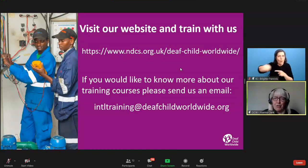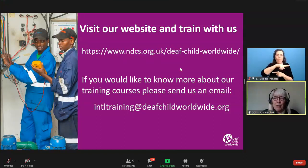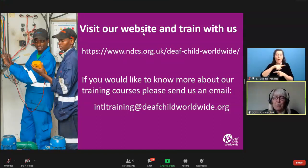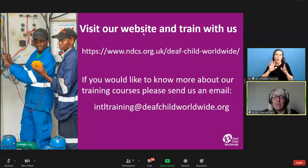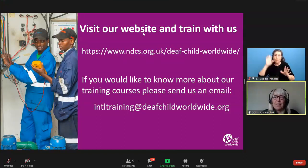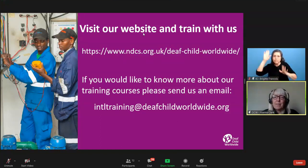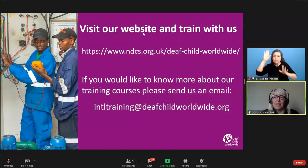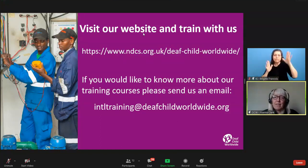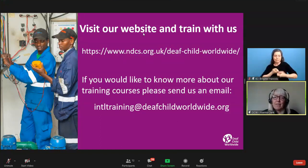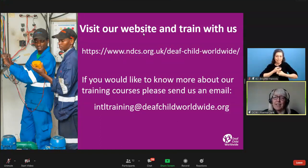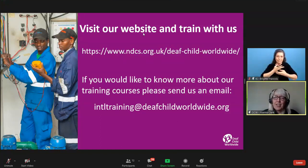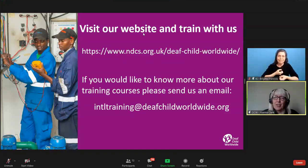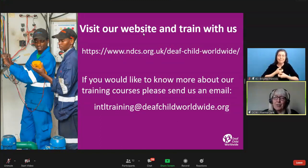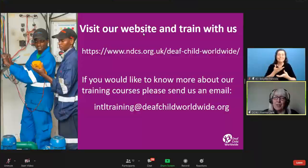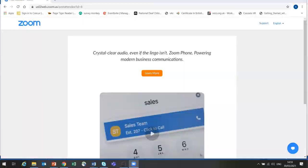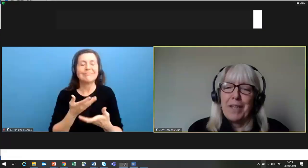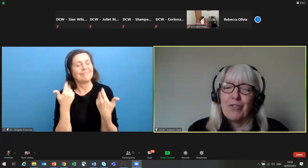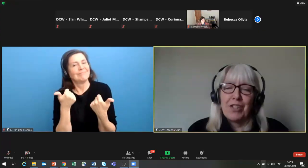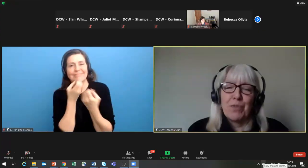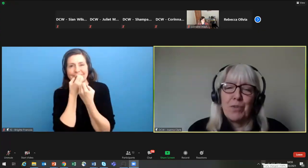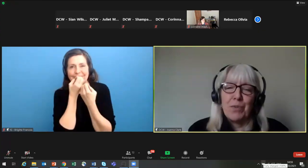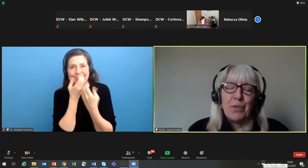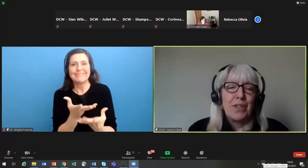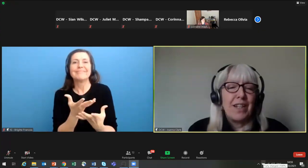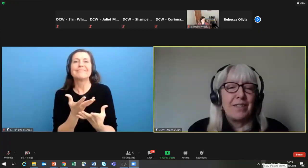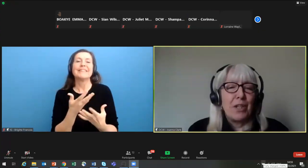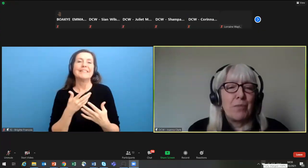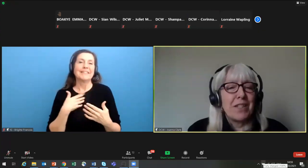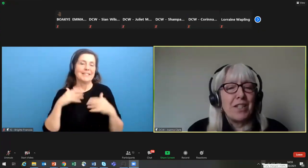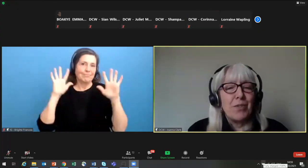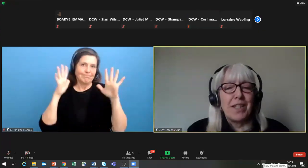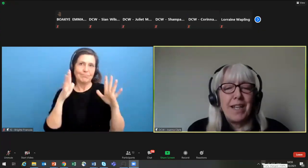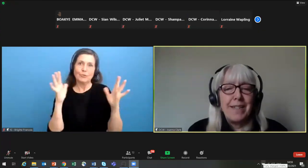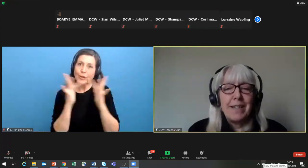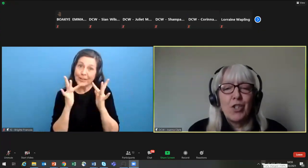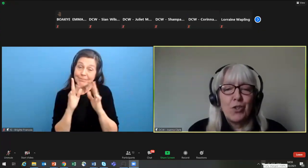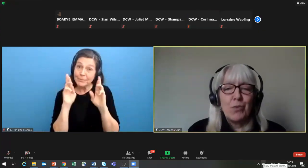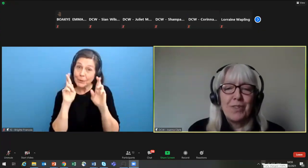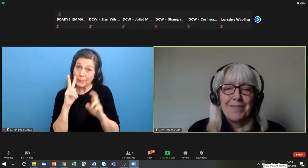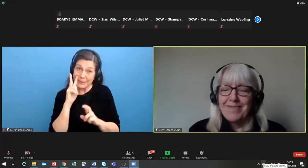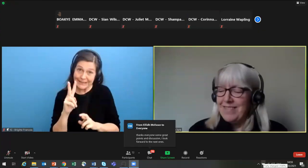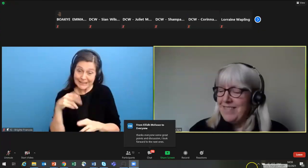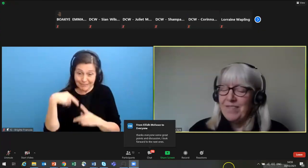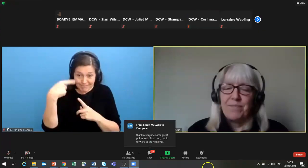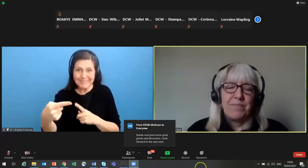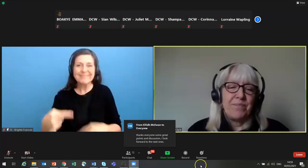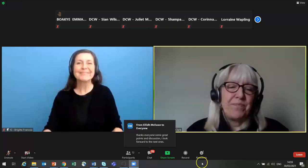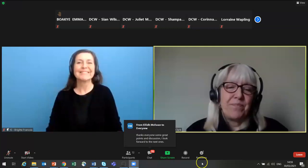in the groups. It's been lovely to make contact with you all, and hope to see you again soon.